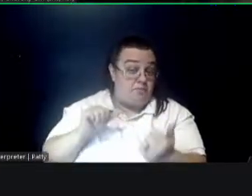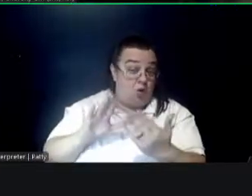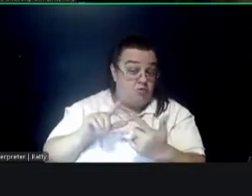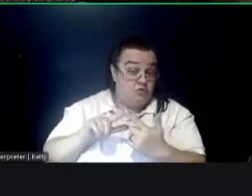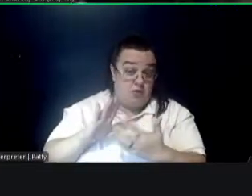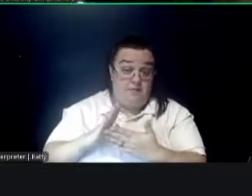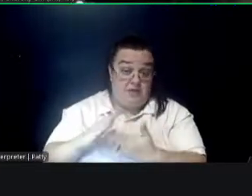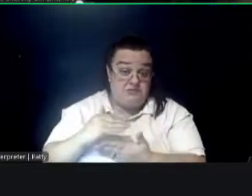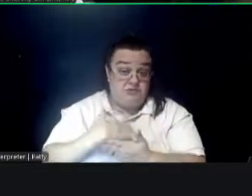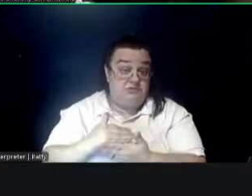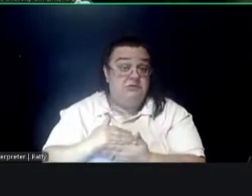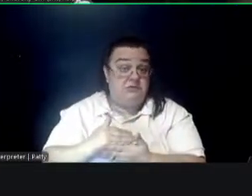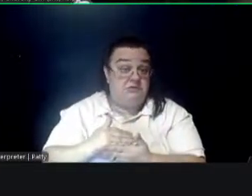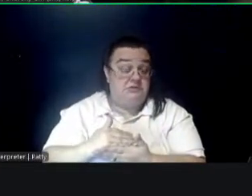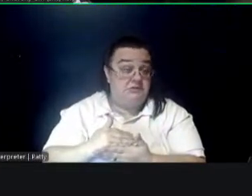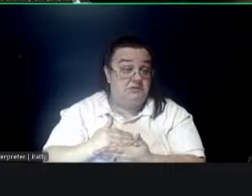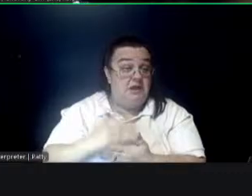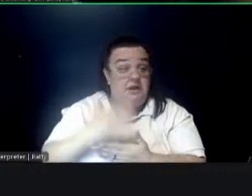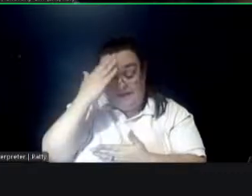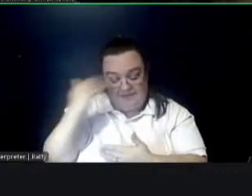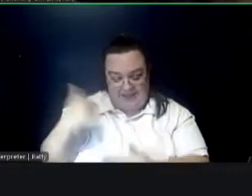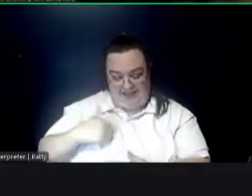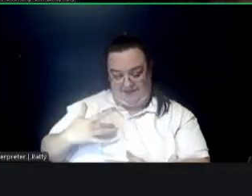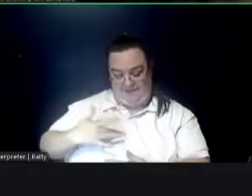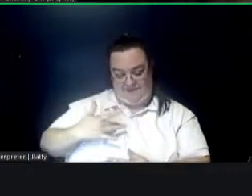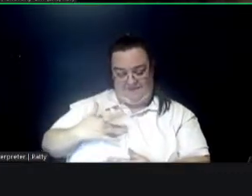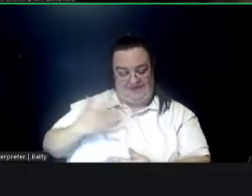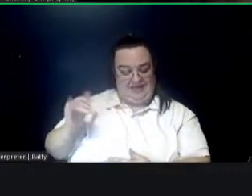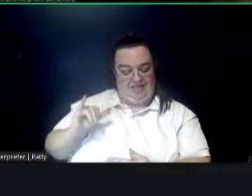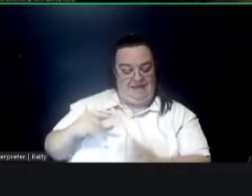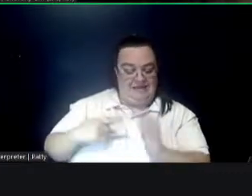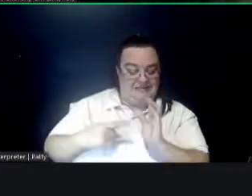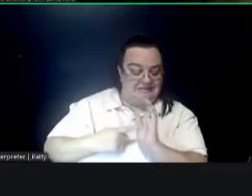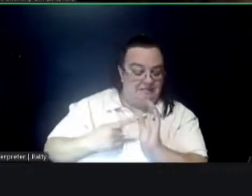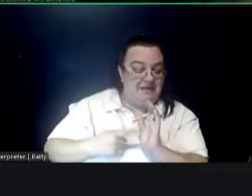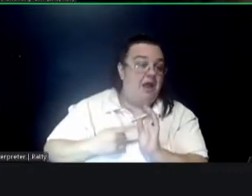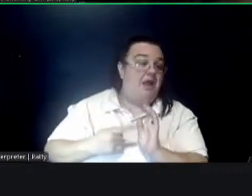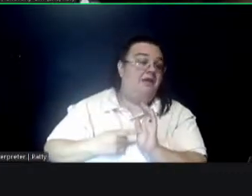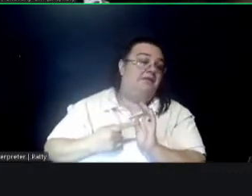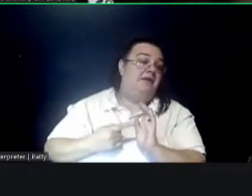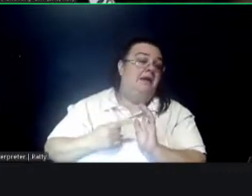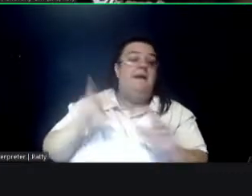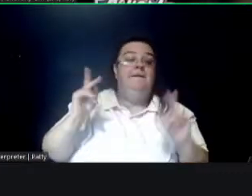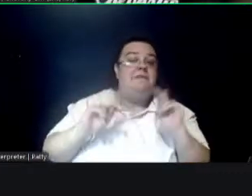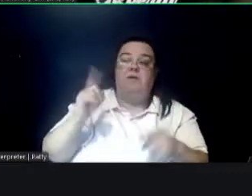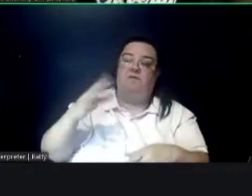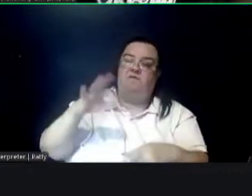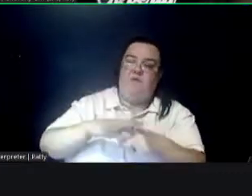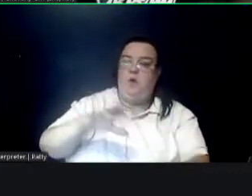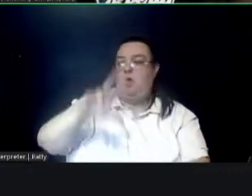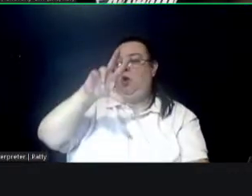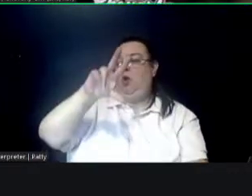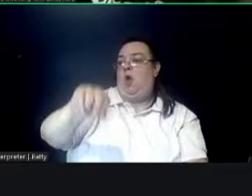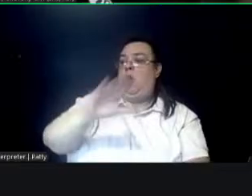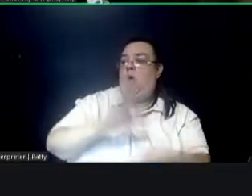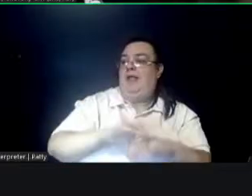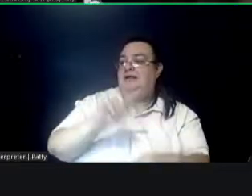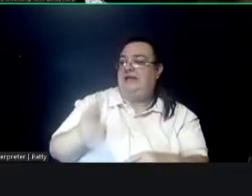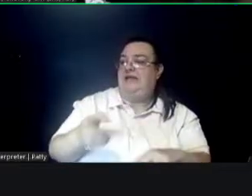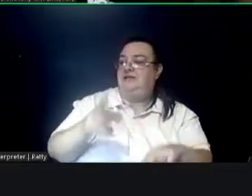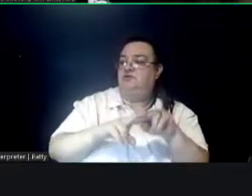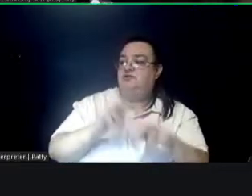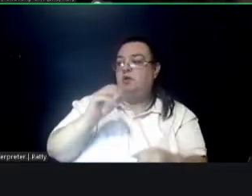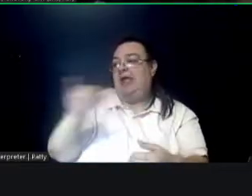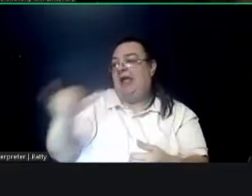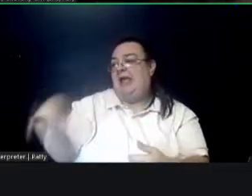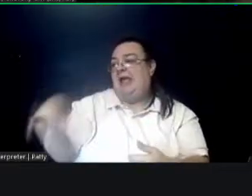budget. Because I feel like sometimes people just vote no on the tax increase so they can say they voted no,